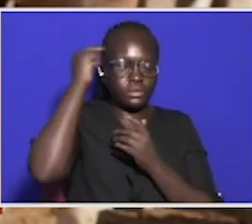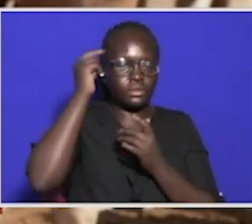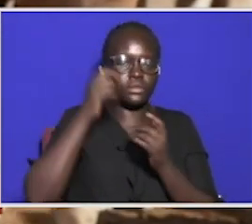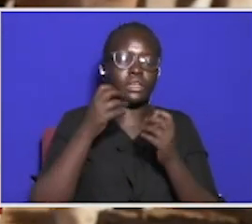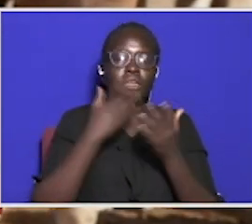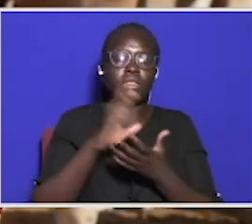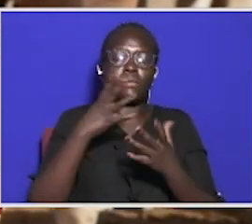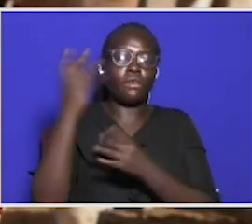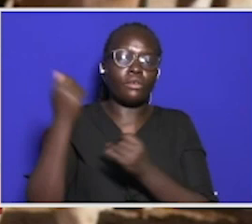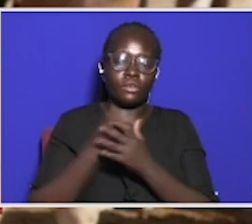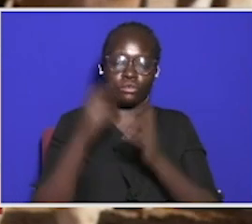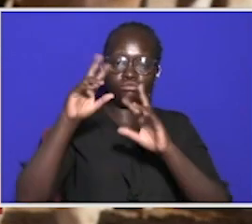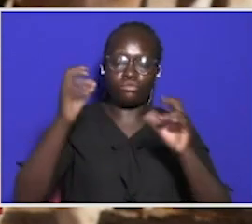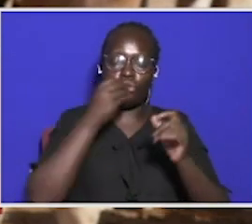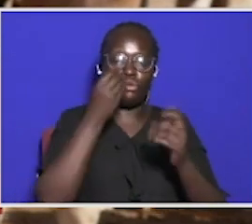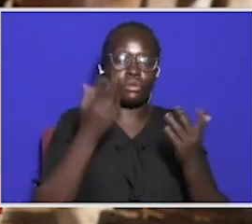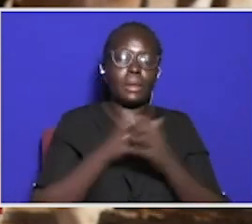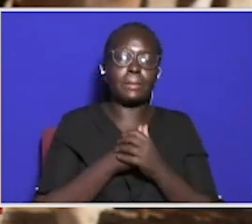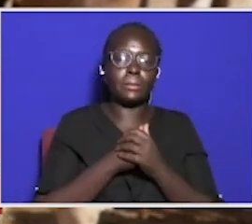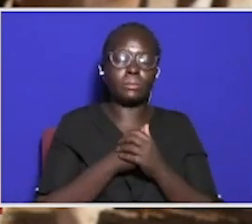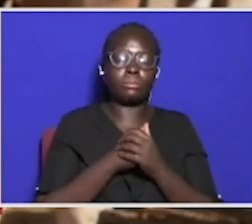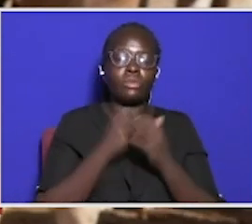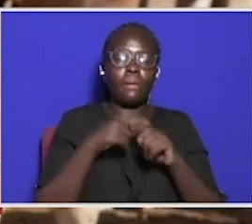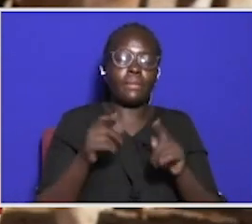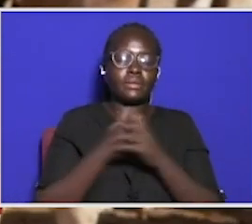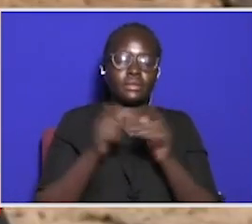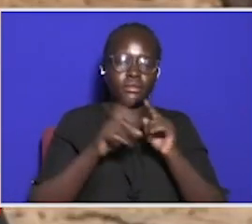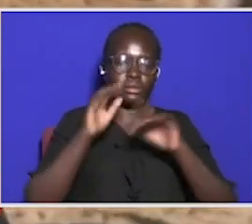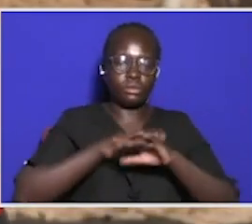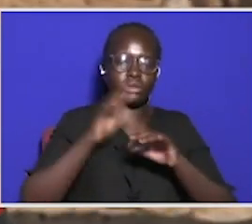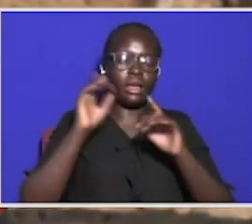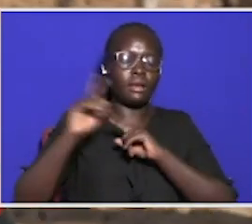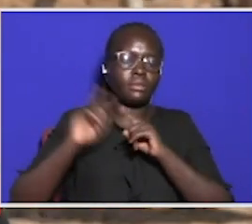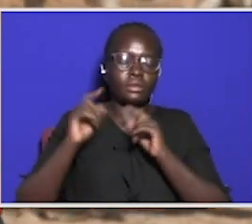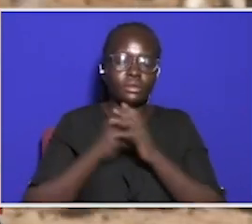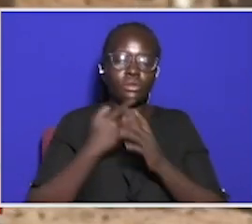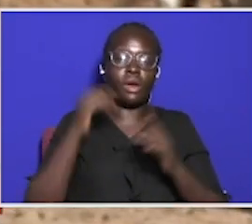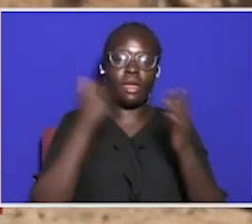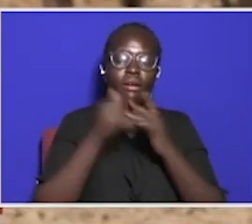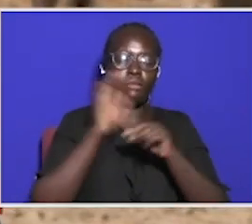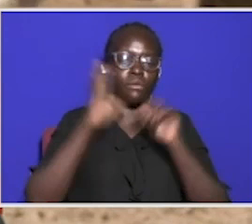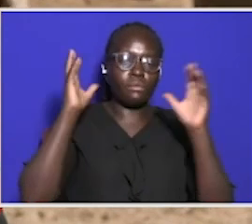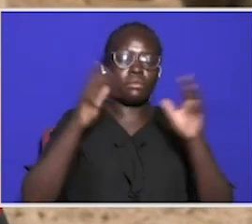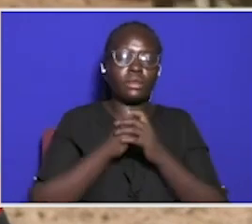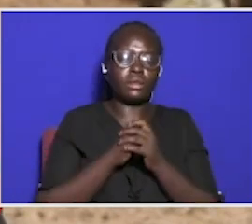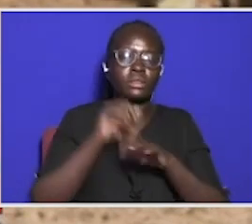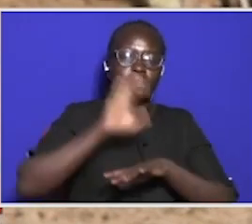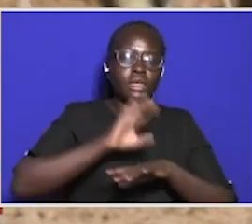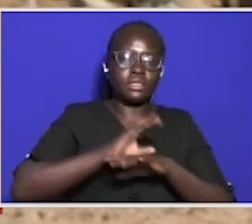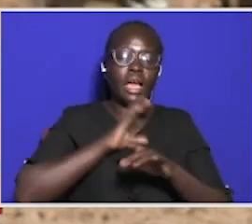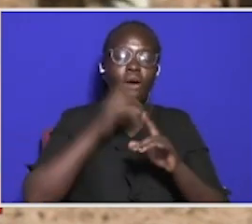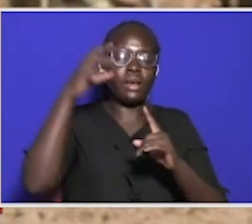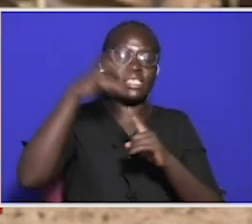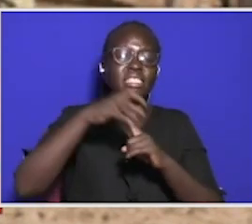some of them have gone to the grazing lands. But it is a nice experience. Kwa hivyo sisi tunashukuru sana hii kanisa yetu ya Sitam.